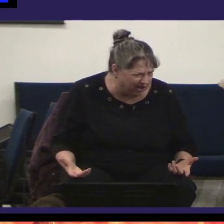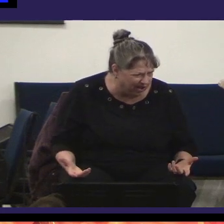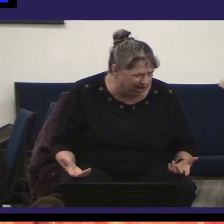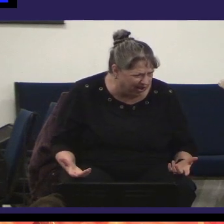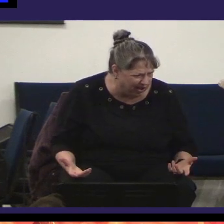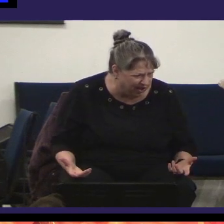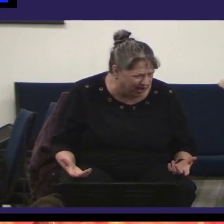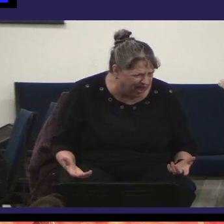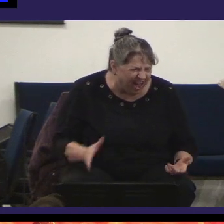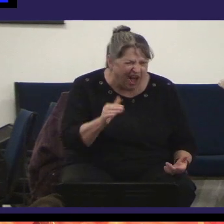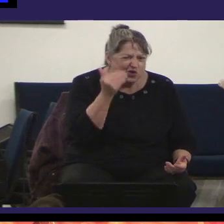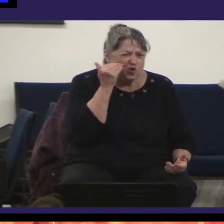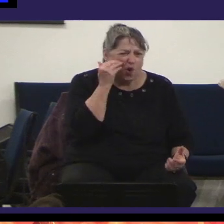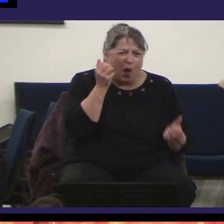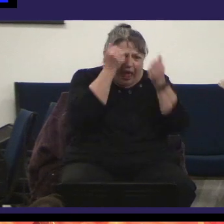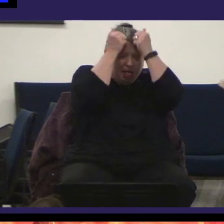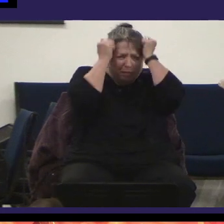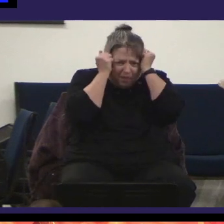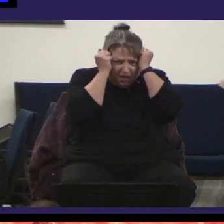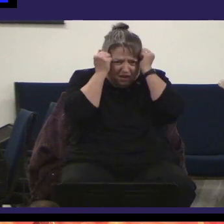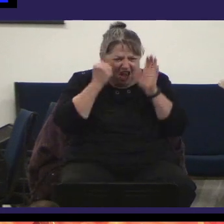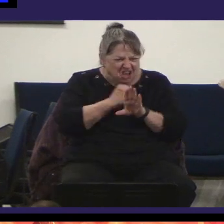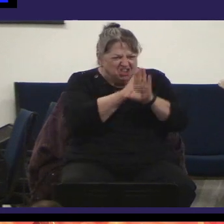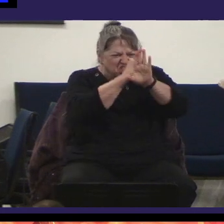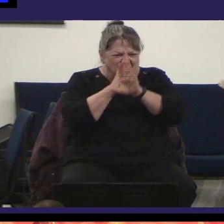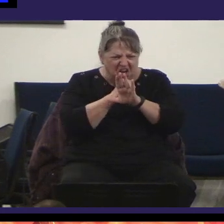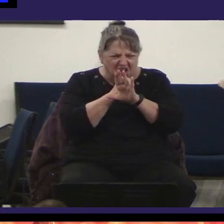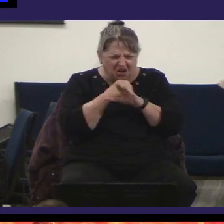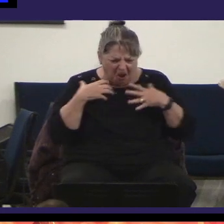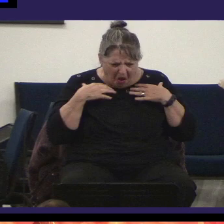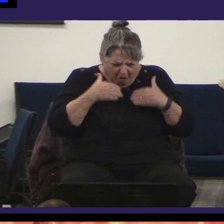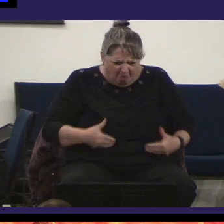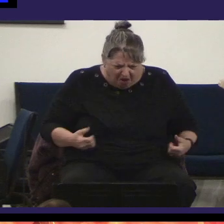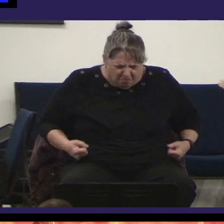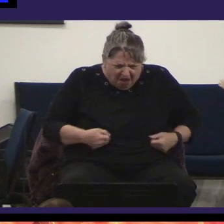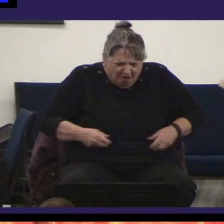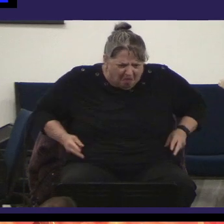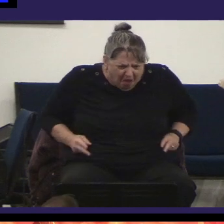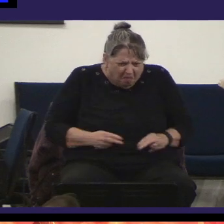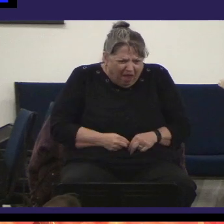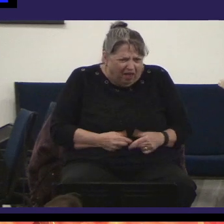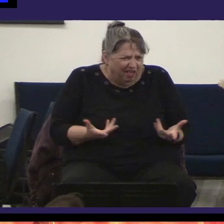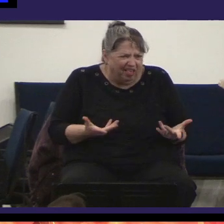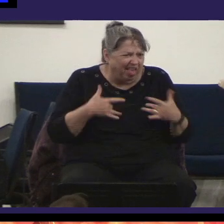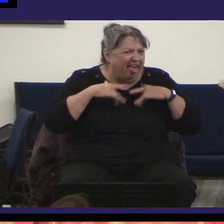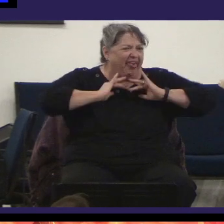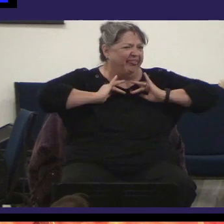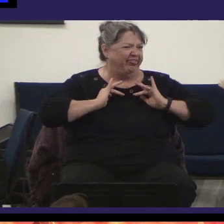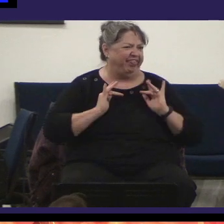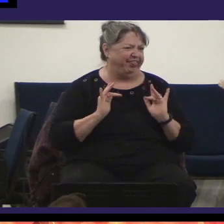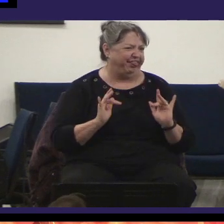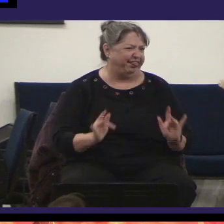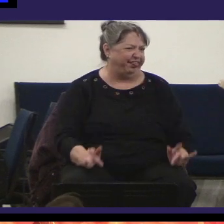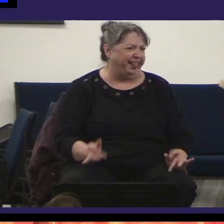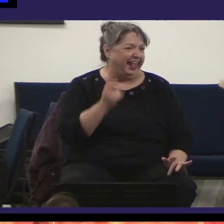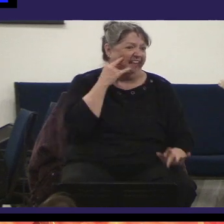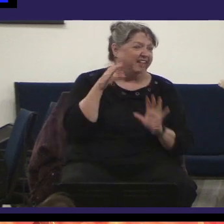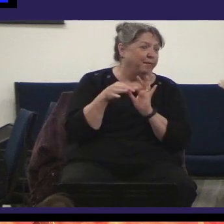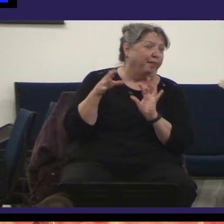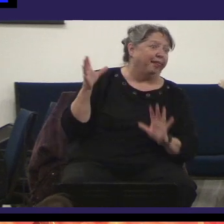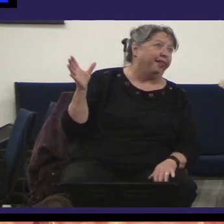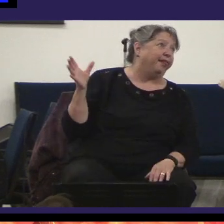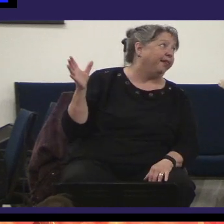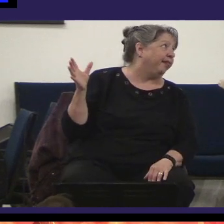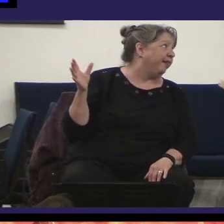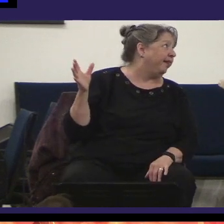you no good whatsoever if you're not right with God. That's what he's saying. And then in verse 11, he